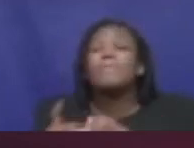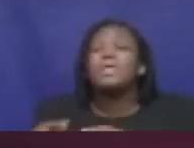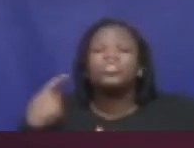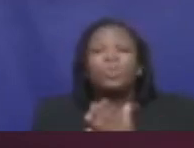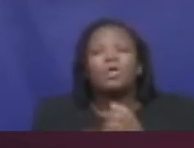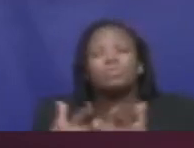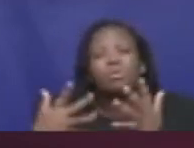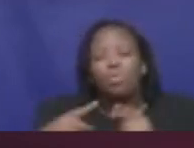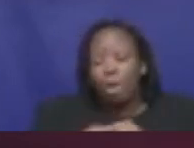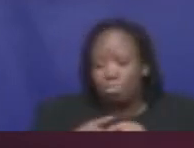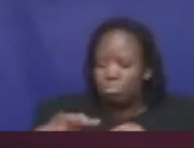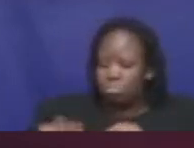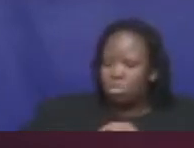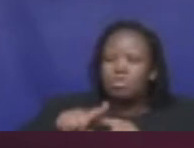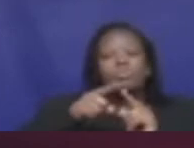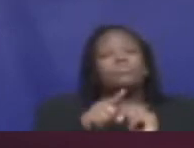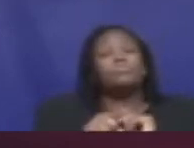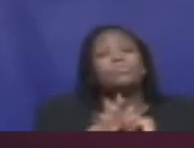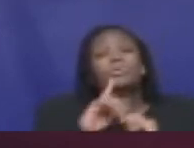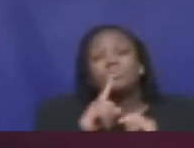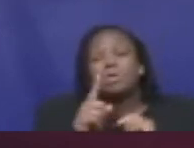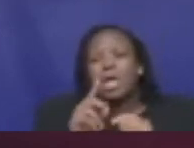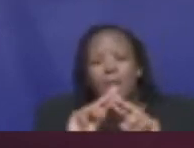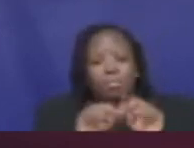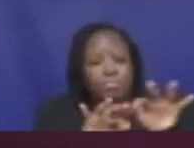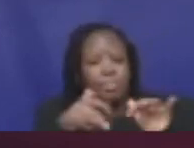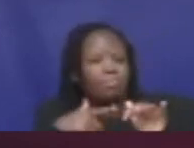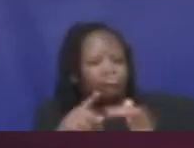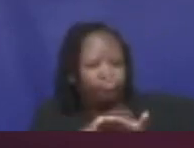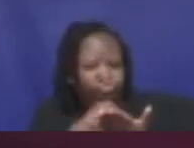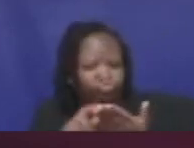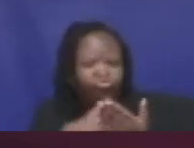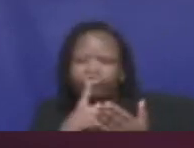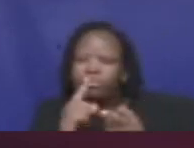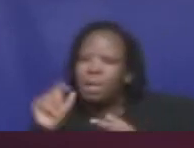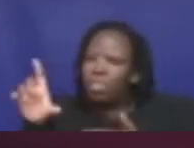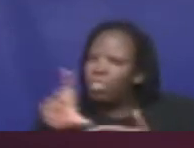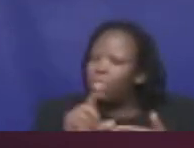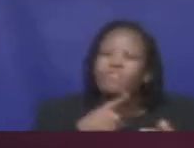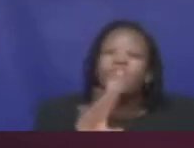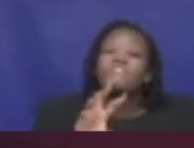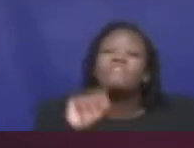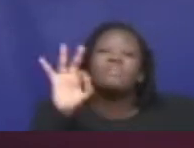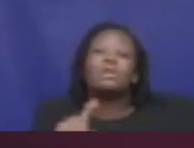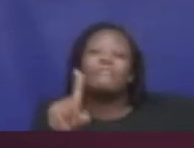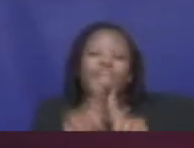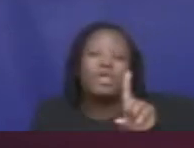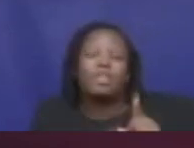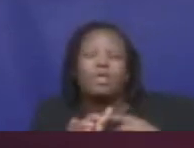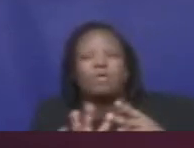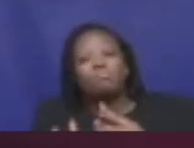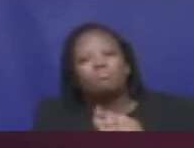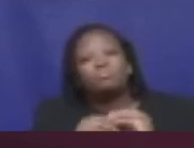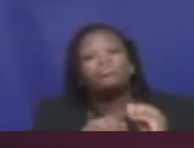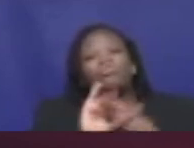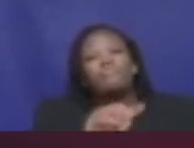and profiteering from an underfunded national population register, which suffered a 50% failure rate and contributed to